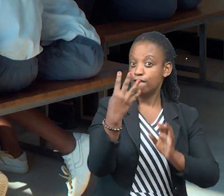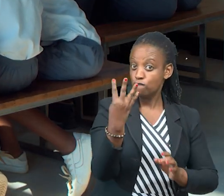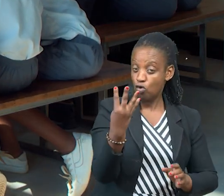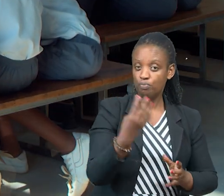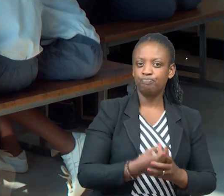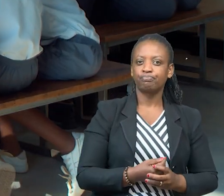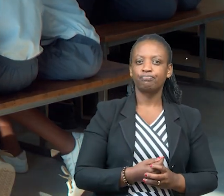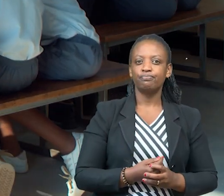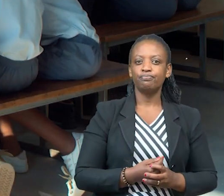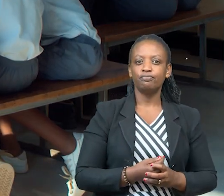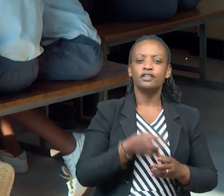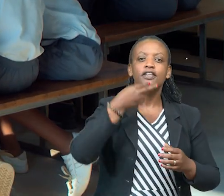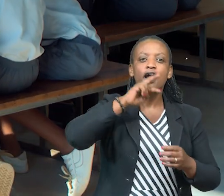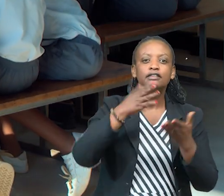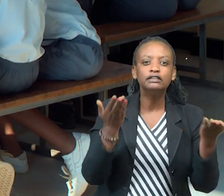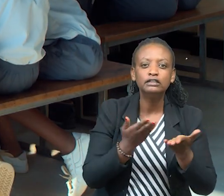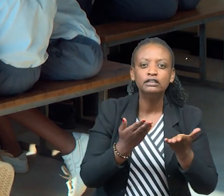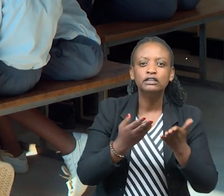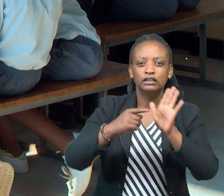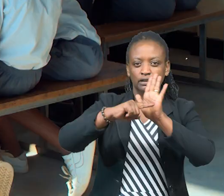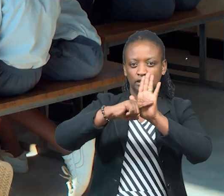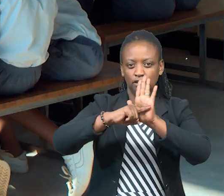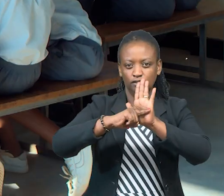-4. So the answer is